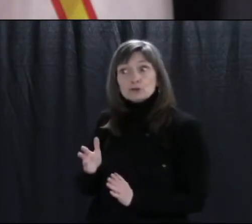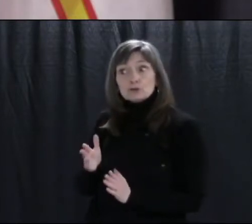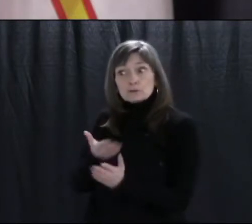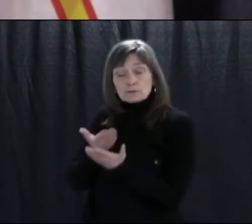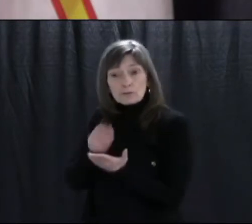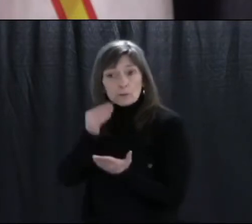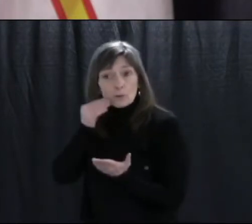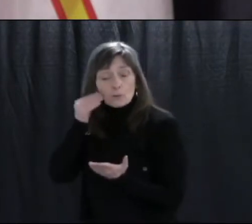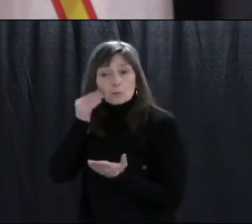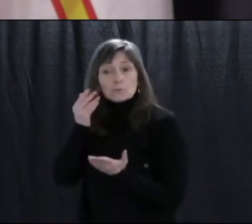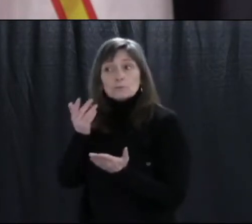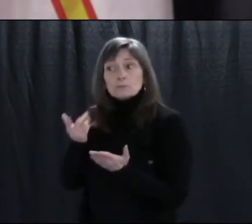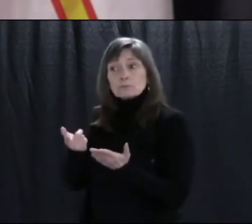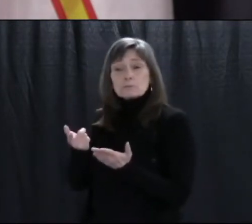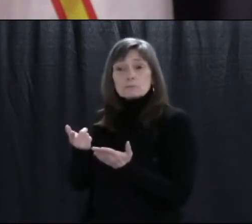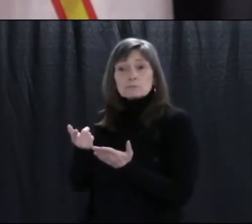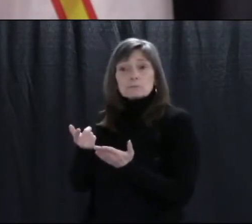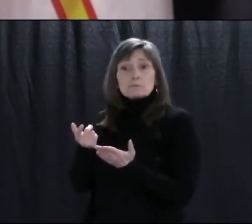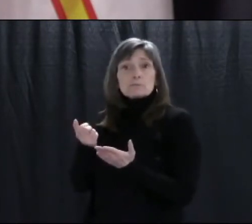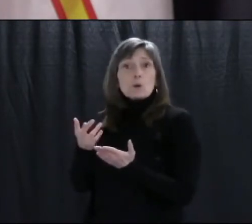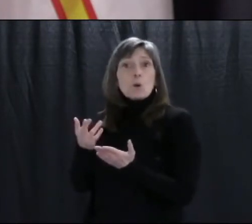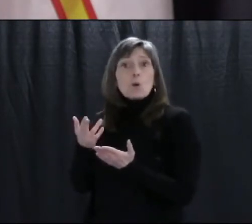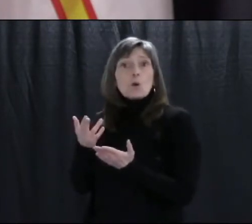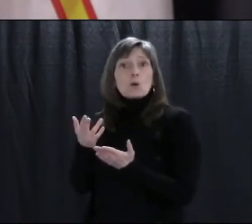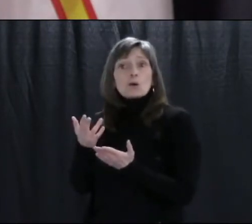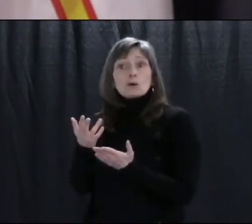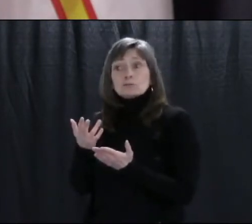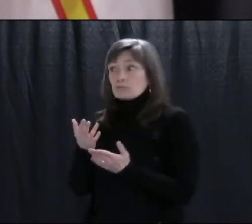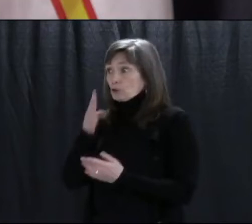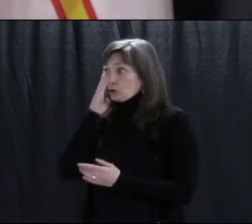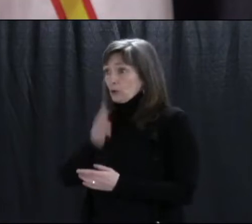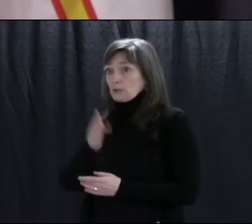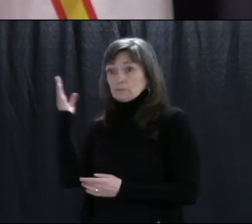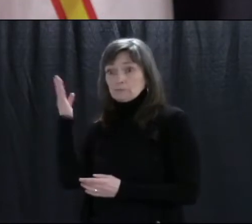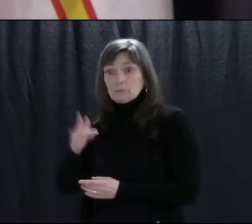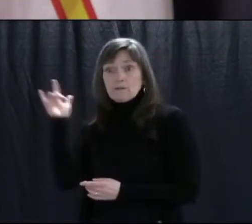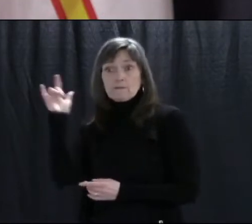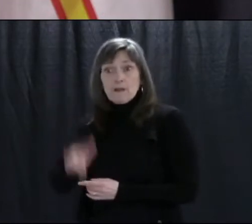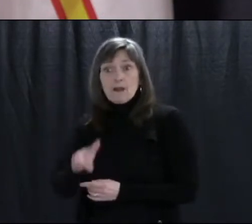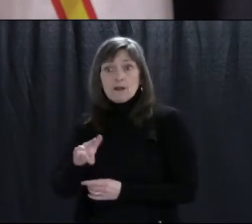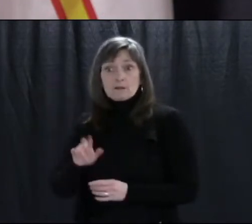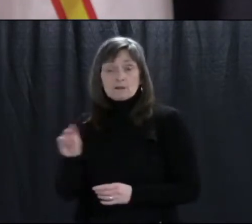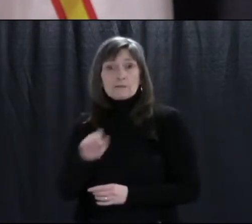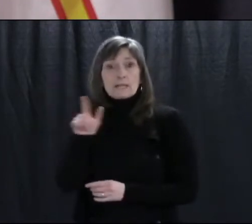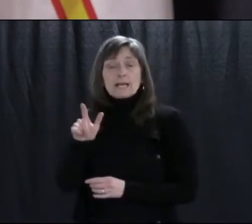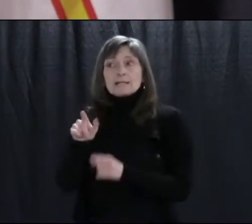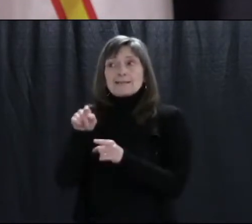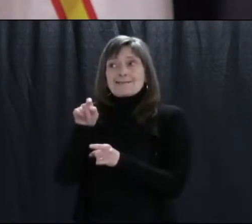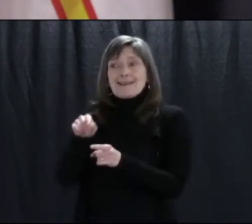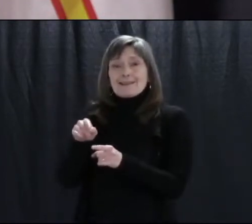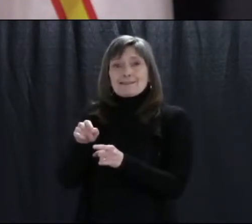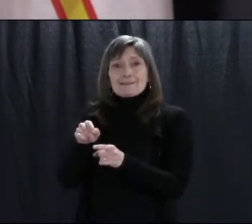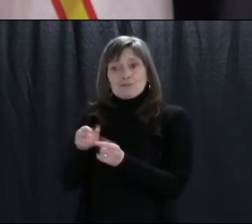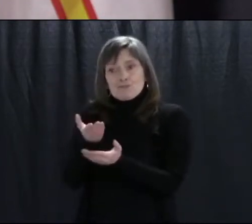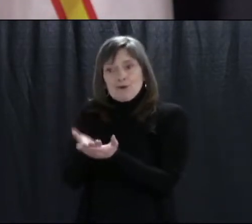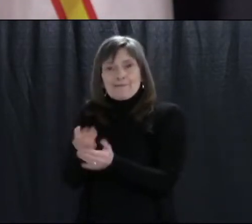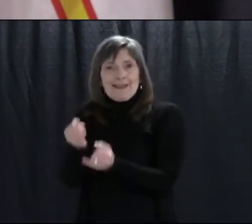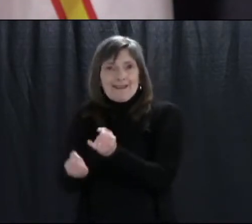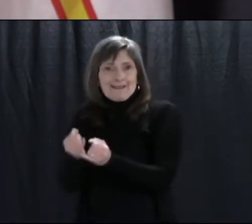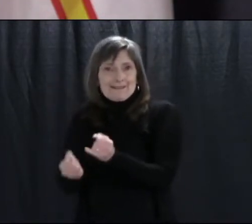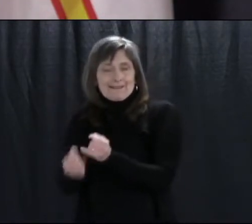come in. So the decision that would have been made to bring them directly into Newfoundland and Labrador, that would have been their final destination rather